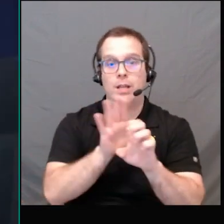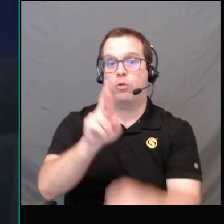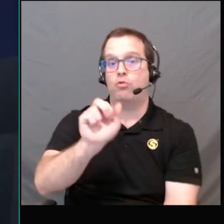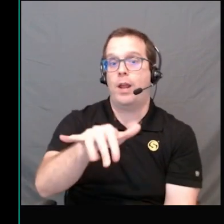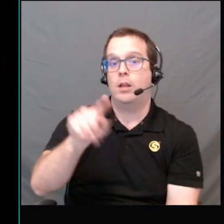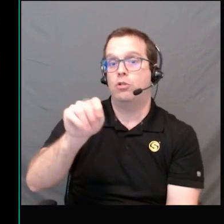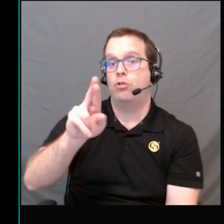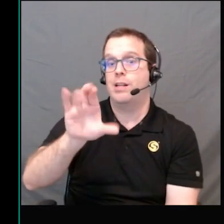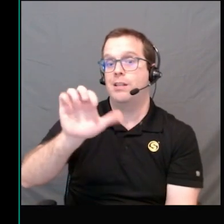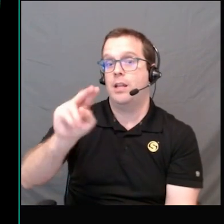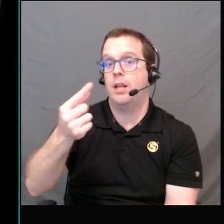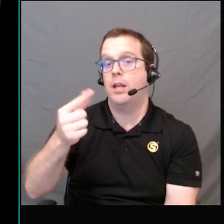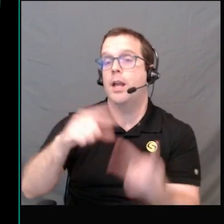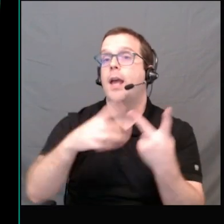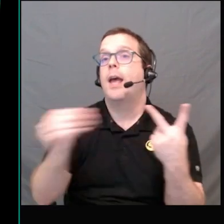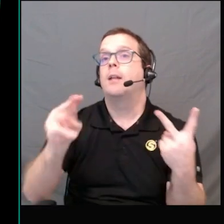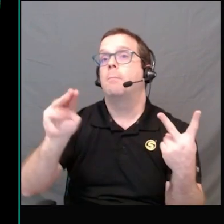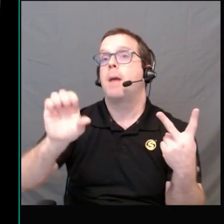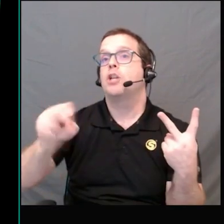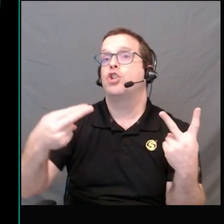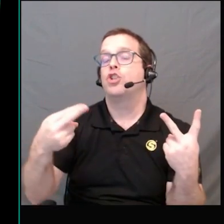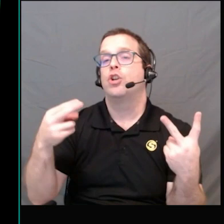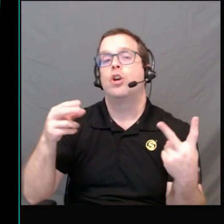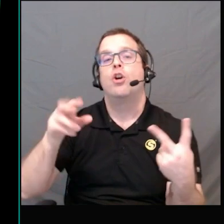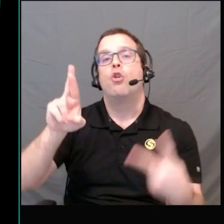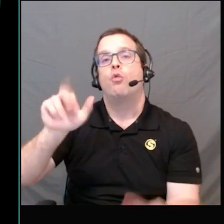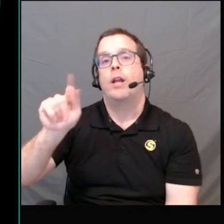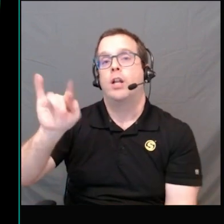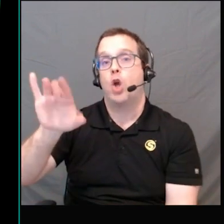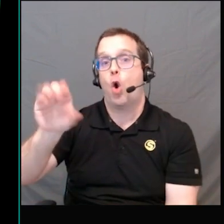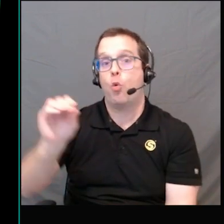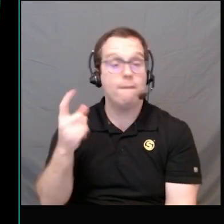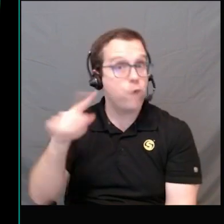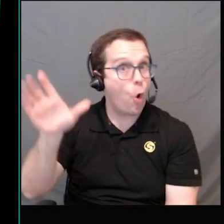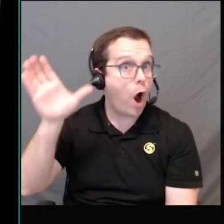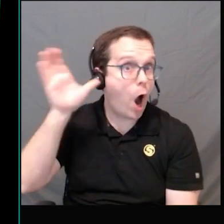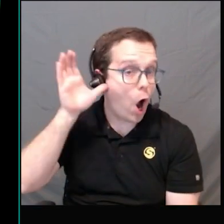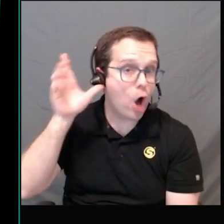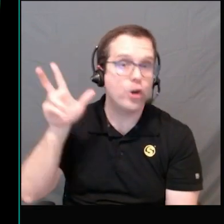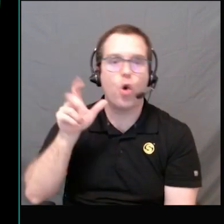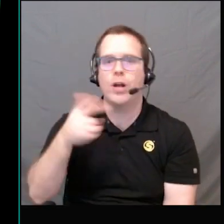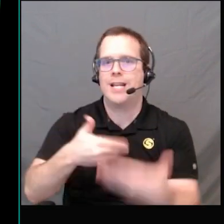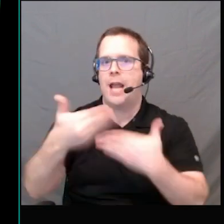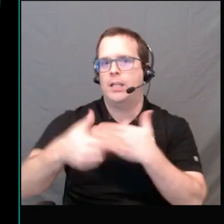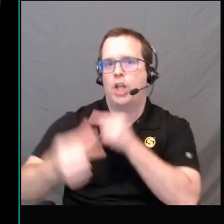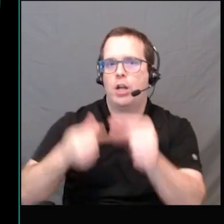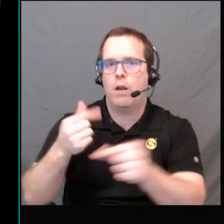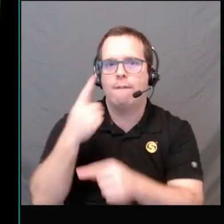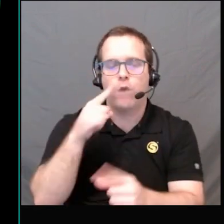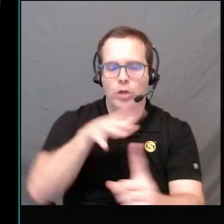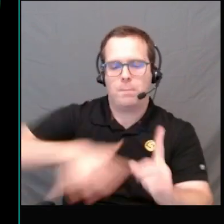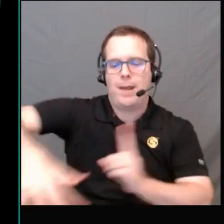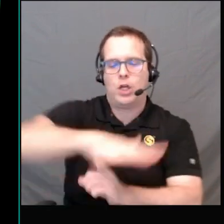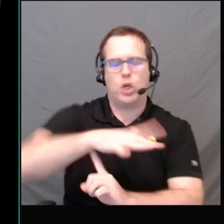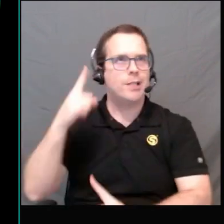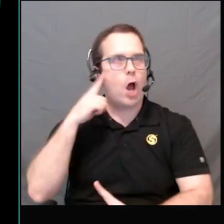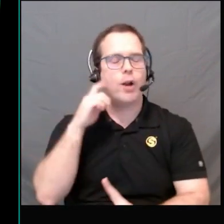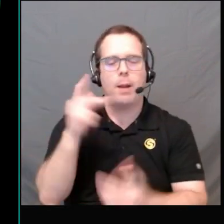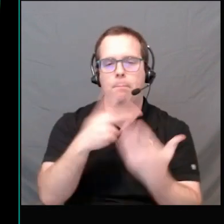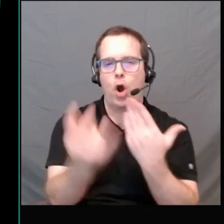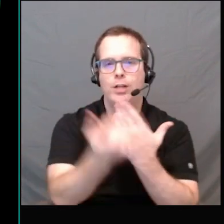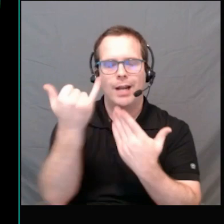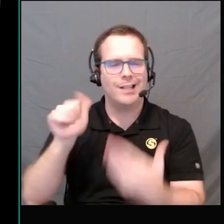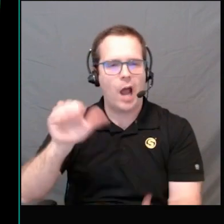mesh shaders. For audio, check out the next-gen immersive audio talk on spatial sound and project acoustics to see how new